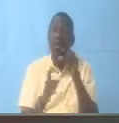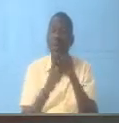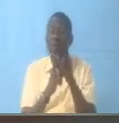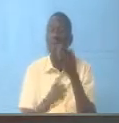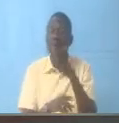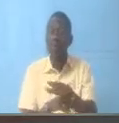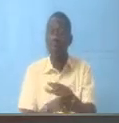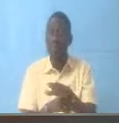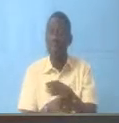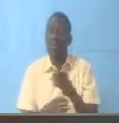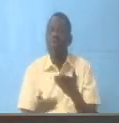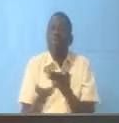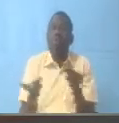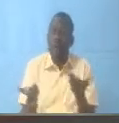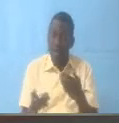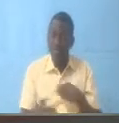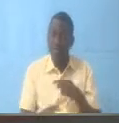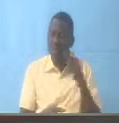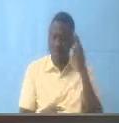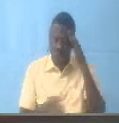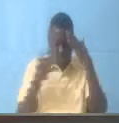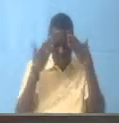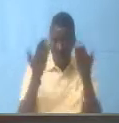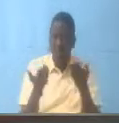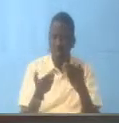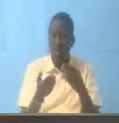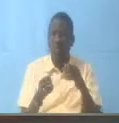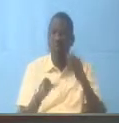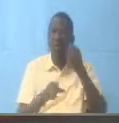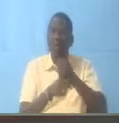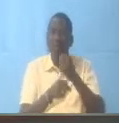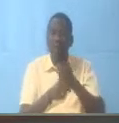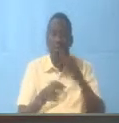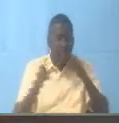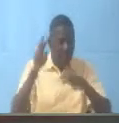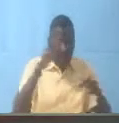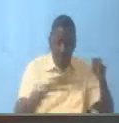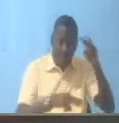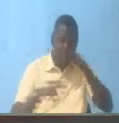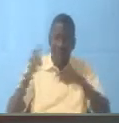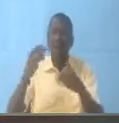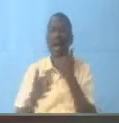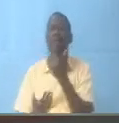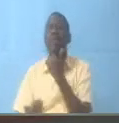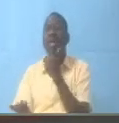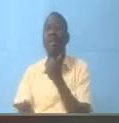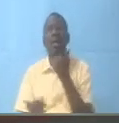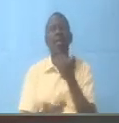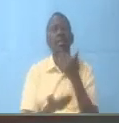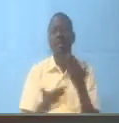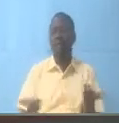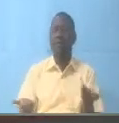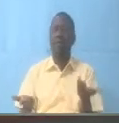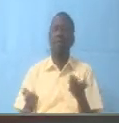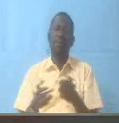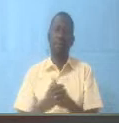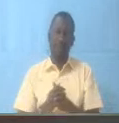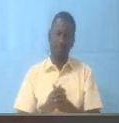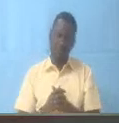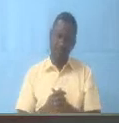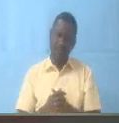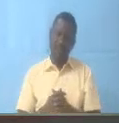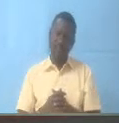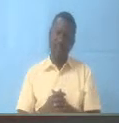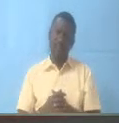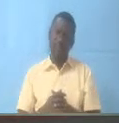know. That's why we set out to find out. Xamuñ woon ko ne ñun fan la ndigal boobu bàyyeekoo lii nag li ma wax rek mooy lii la nit